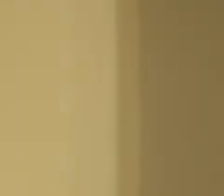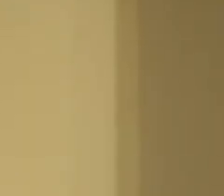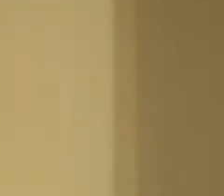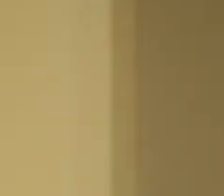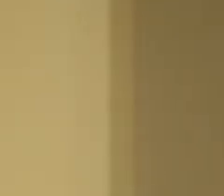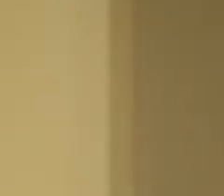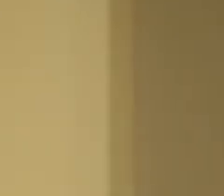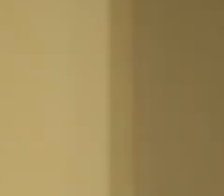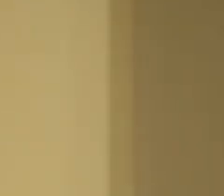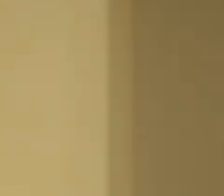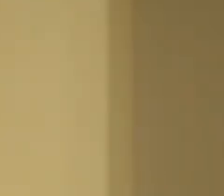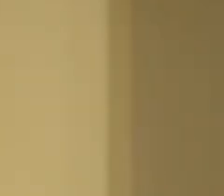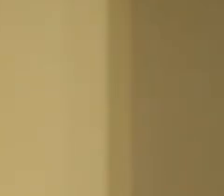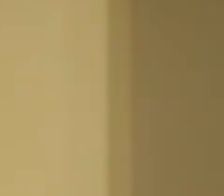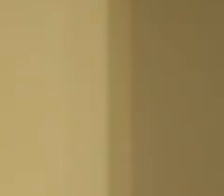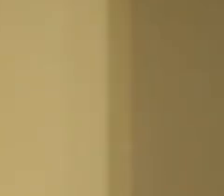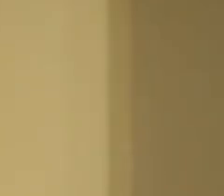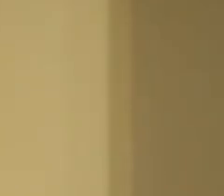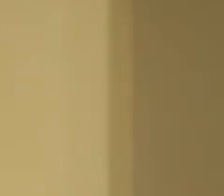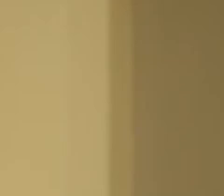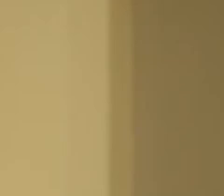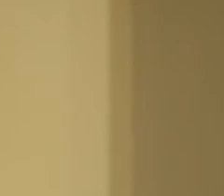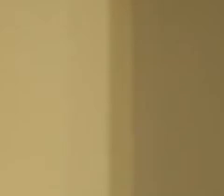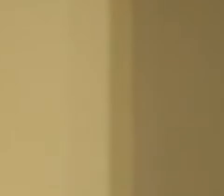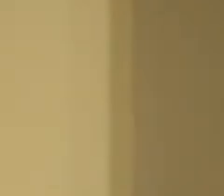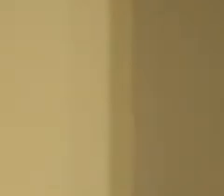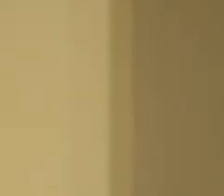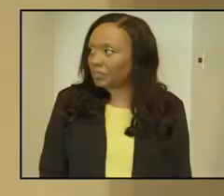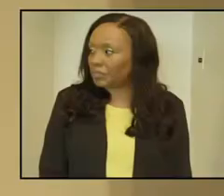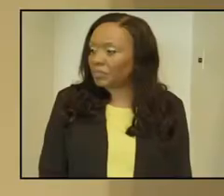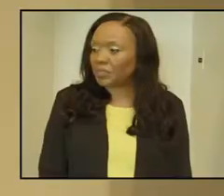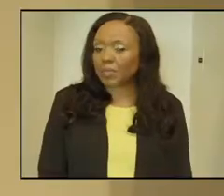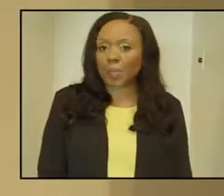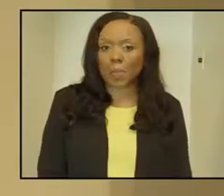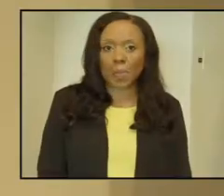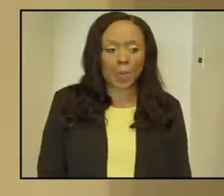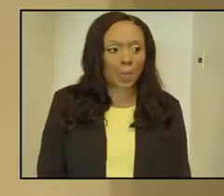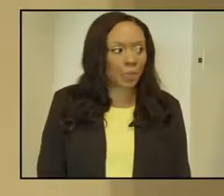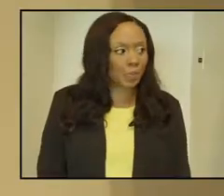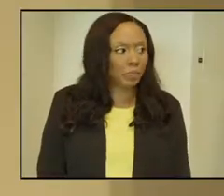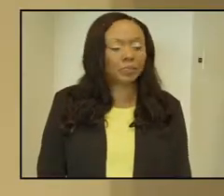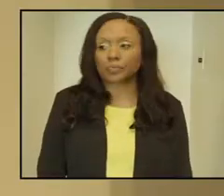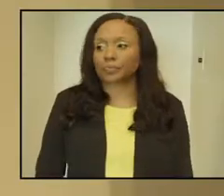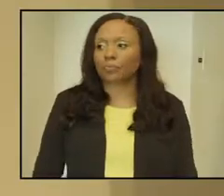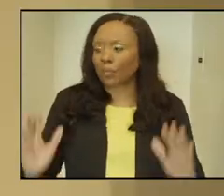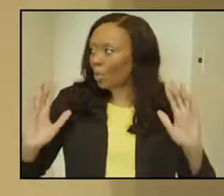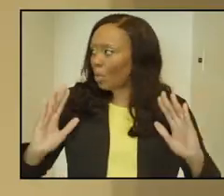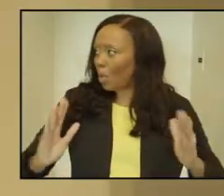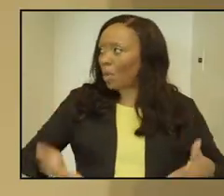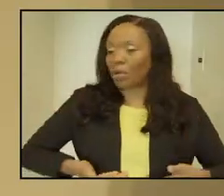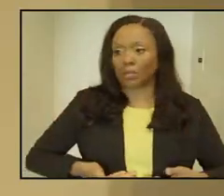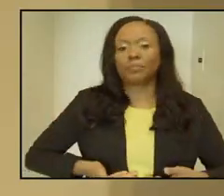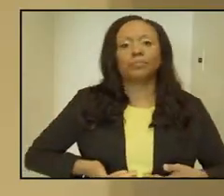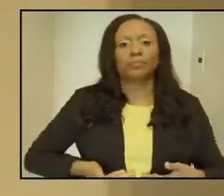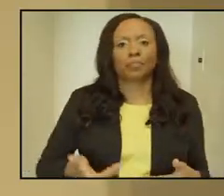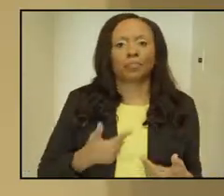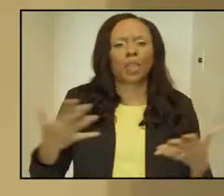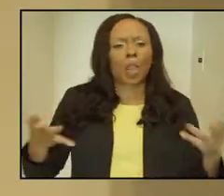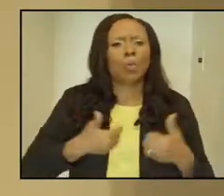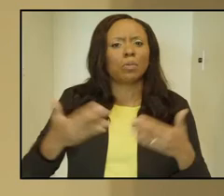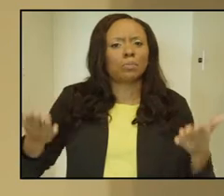Mia Amor Motley, Prime Minister of Barbados, the Honorable